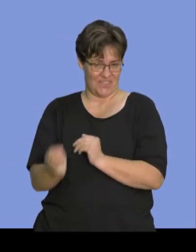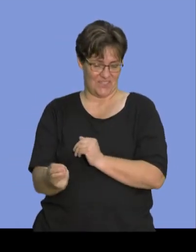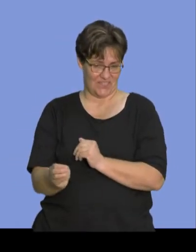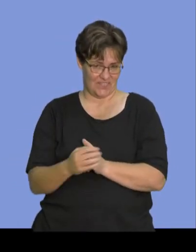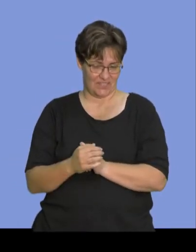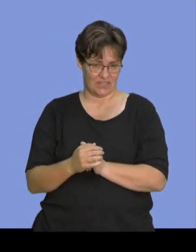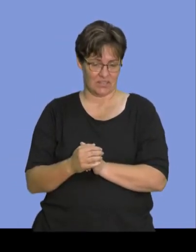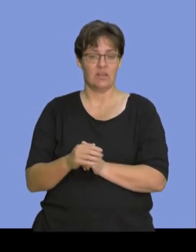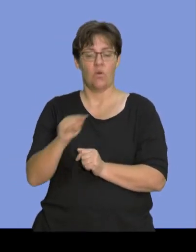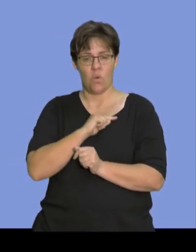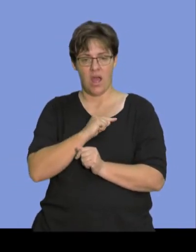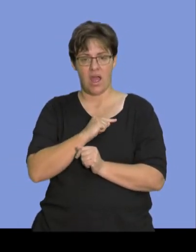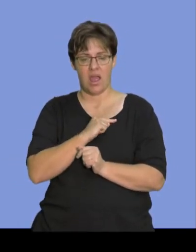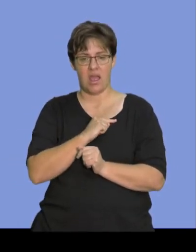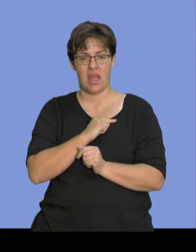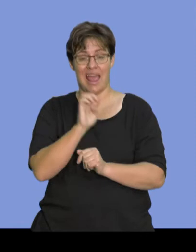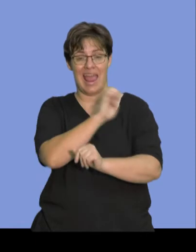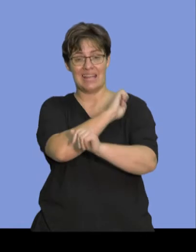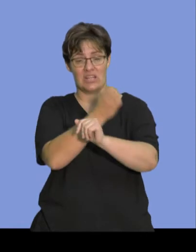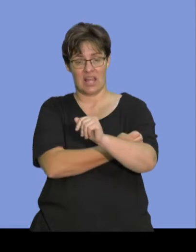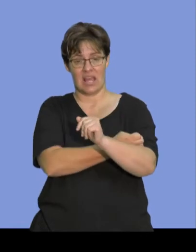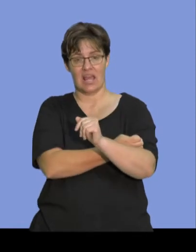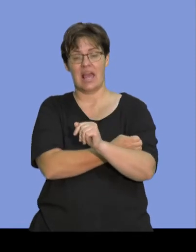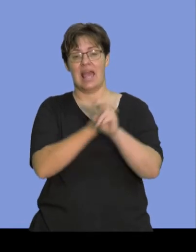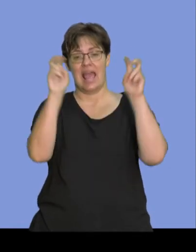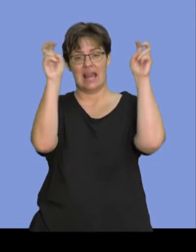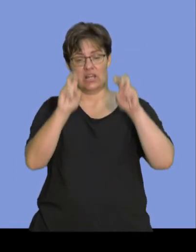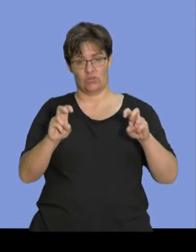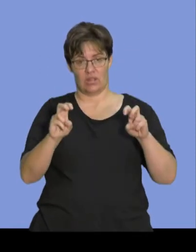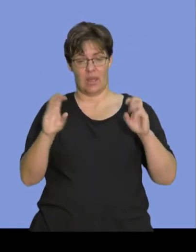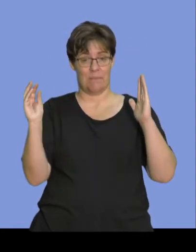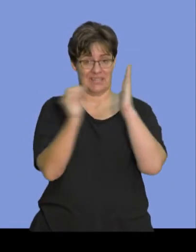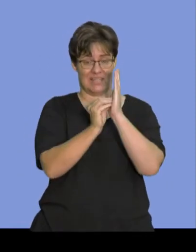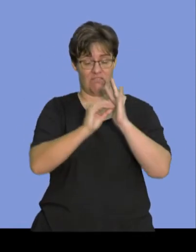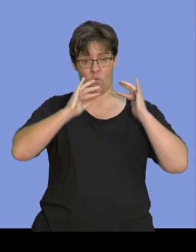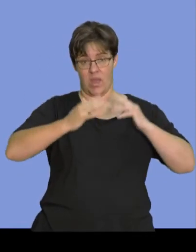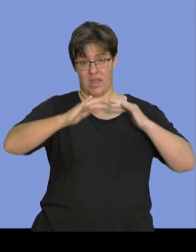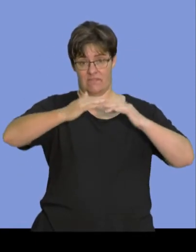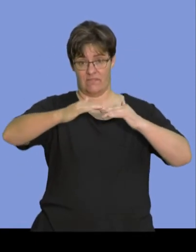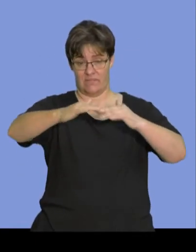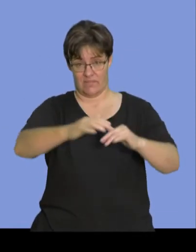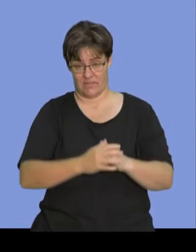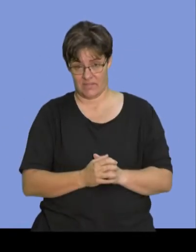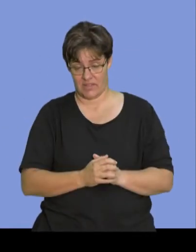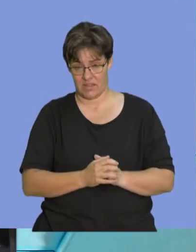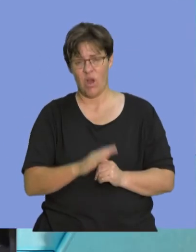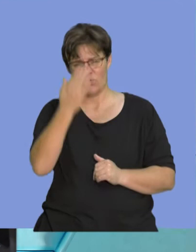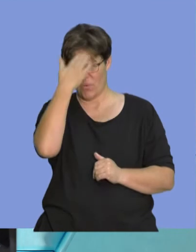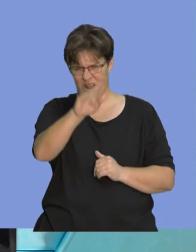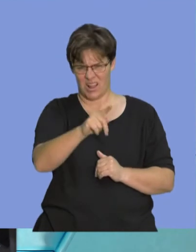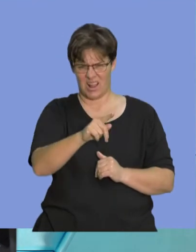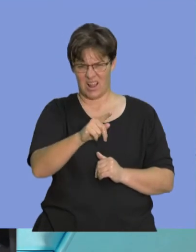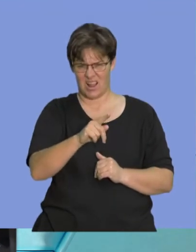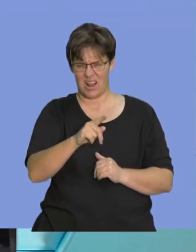Earth. So one of the reasons is the protection from high energy electromagnetic waves, okay? Now, we know something